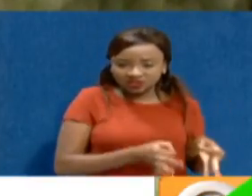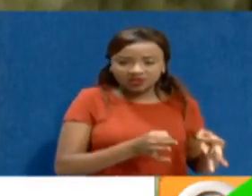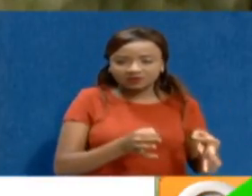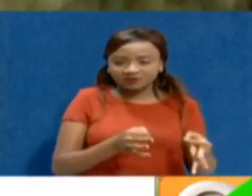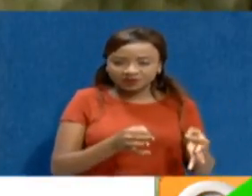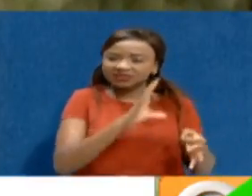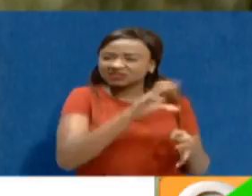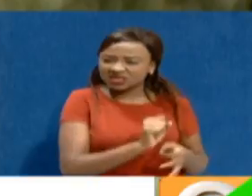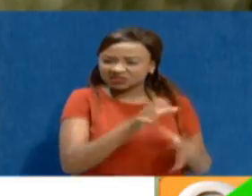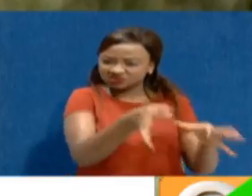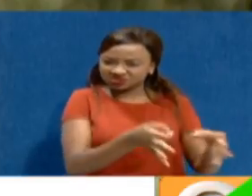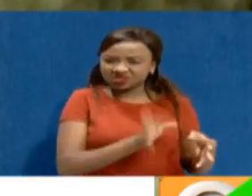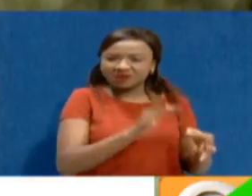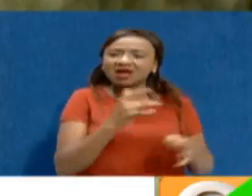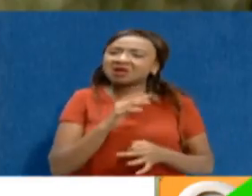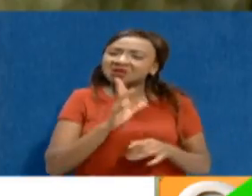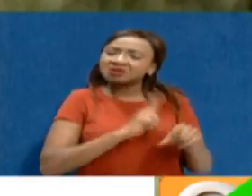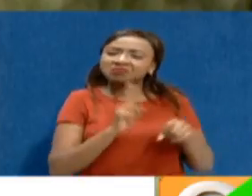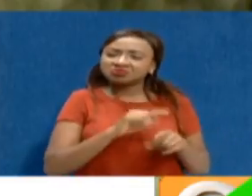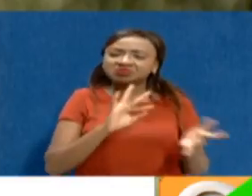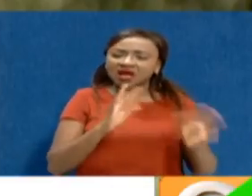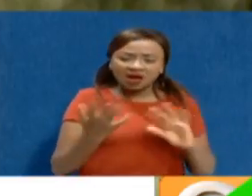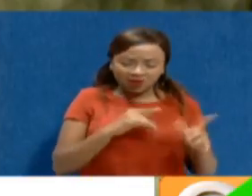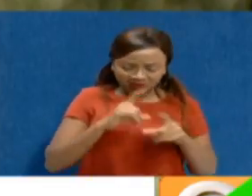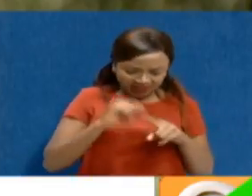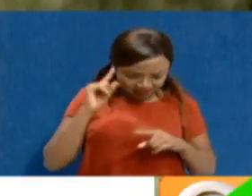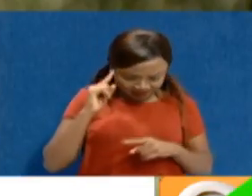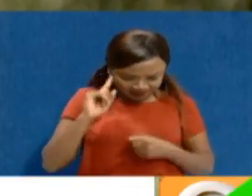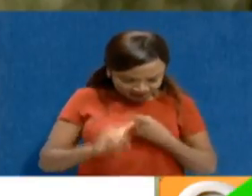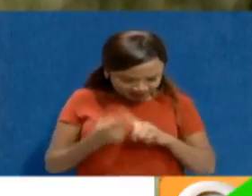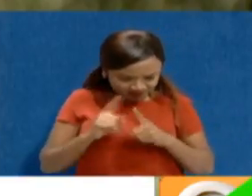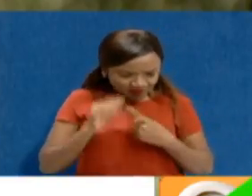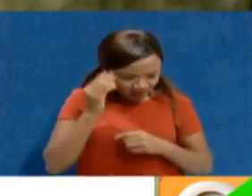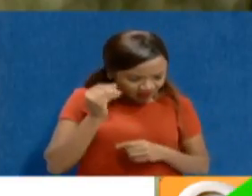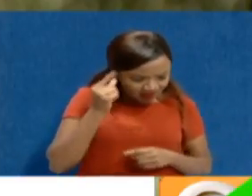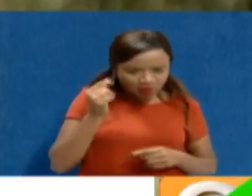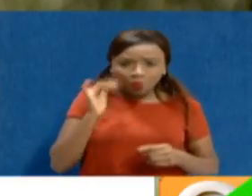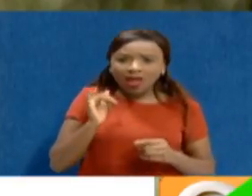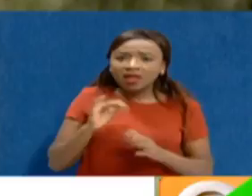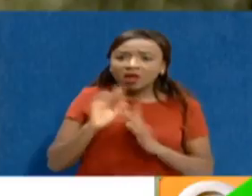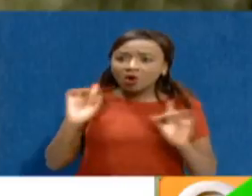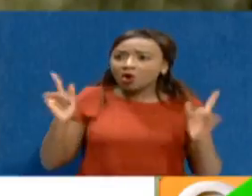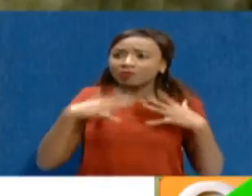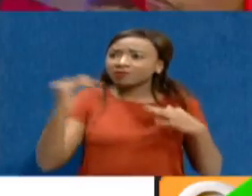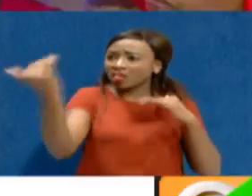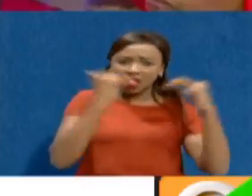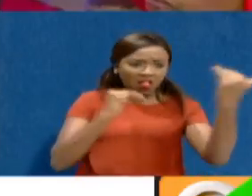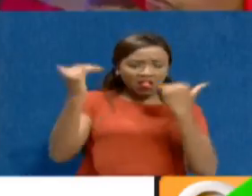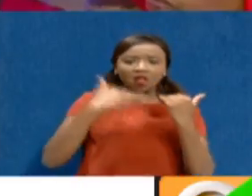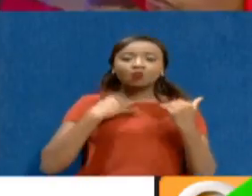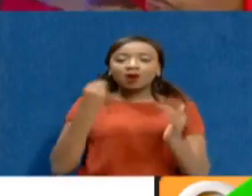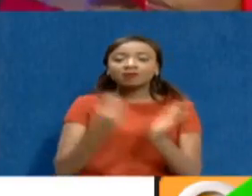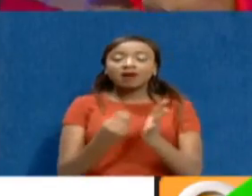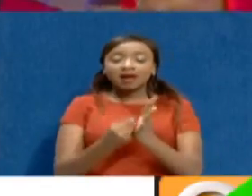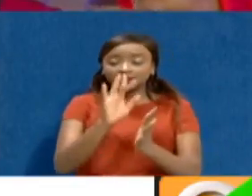to imagine how he spends his waking hours, because everybody is asking for money.